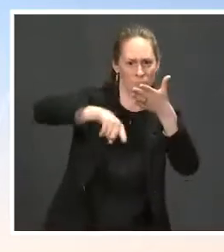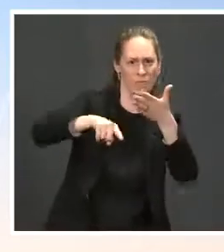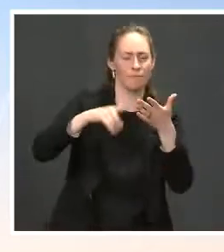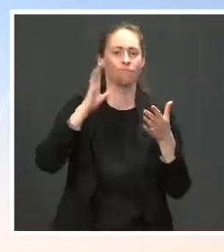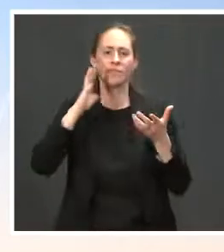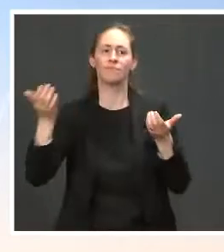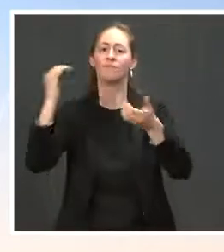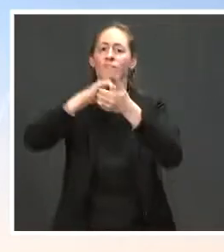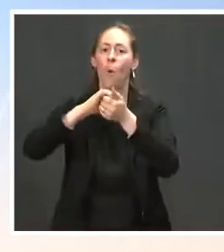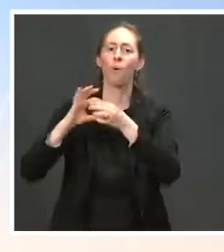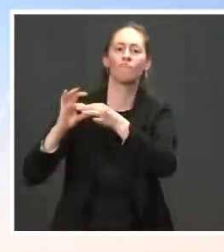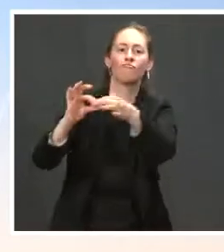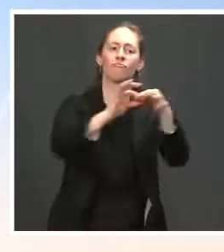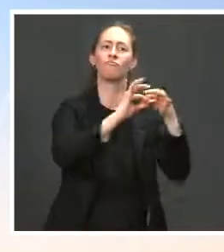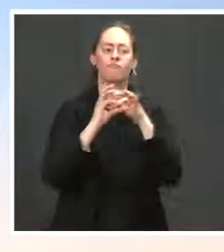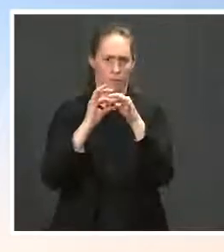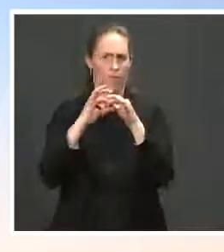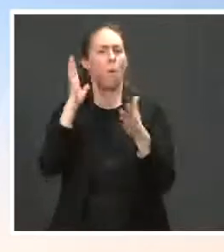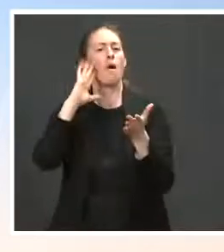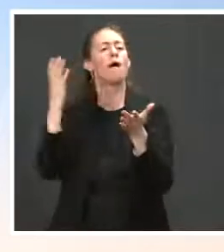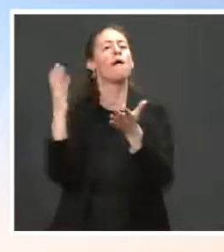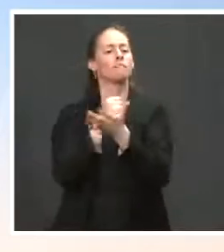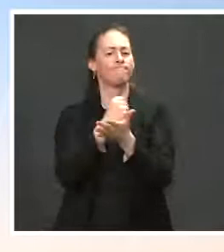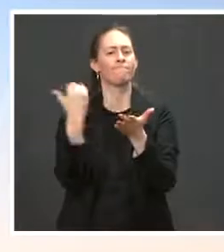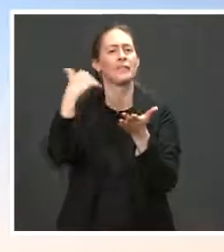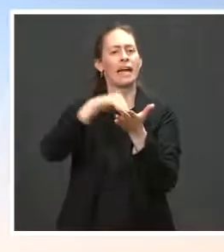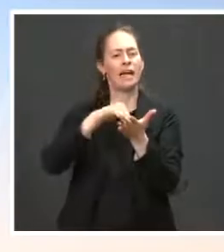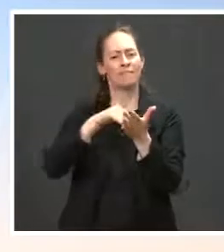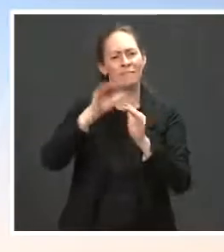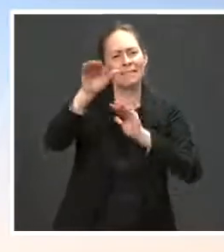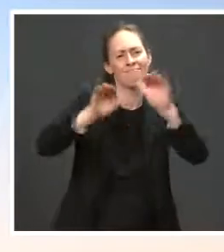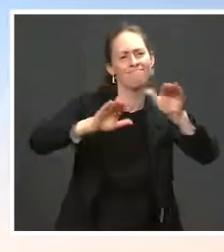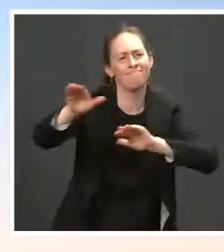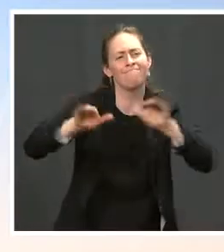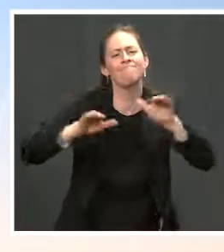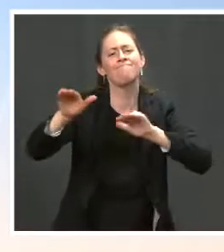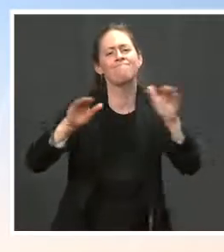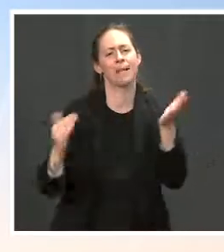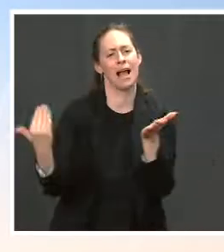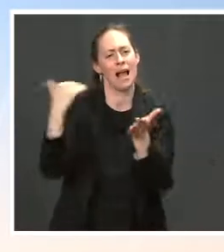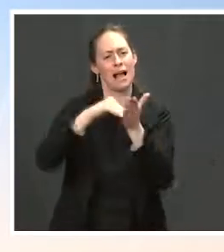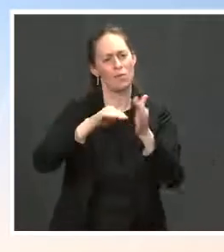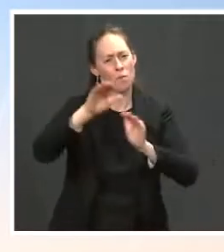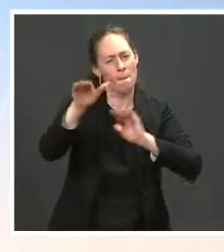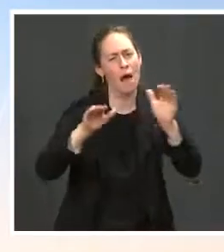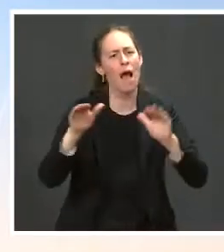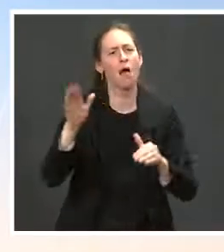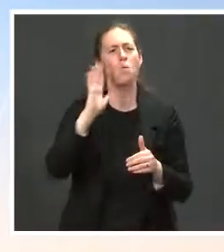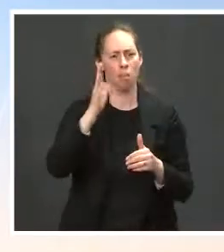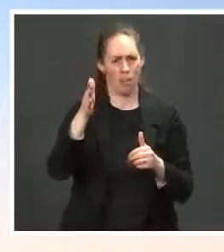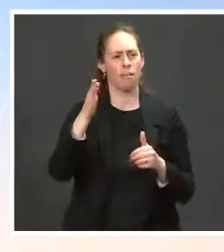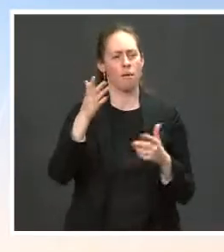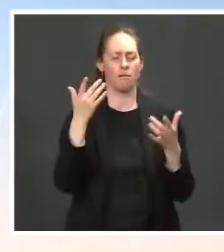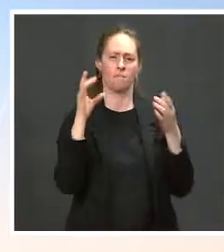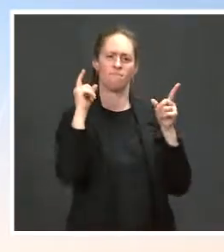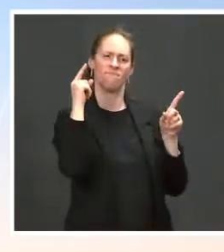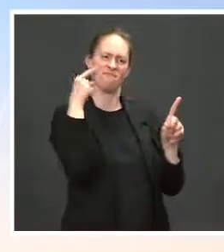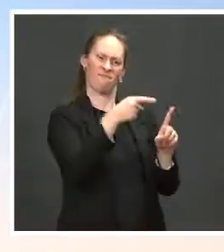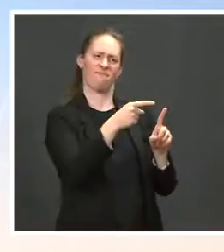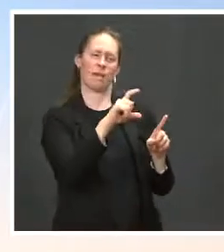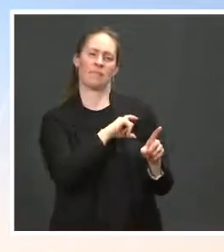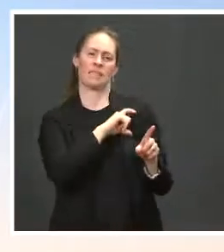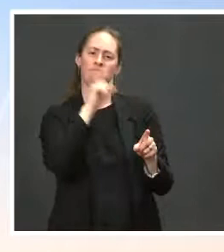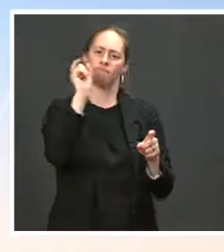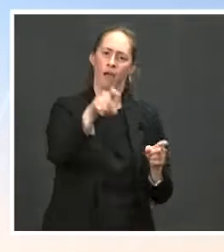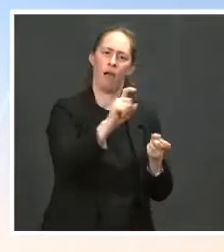of using that as an opportunity to elevate this issue and talk about the importance of putting police reform measures in place. As you know, one of the key